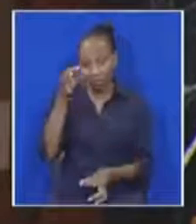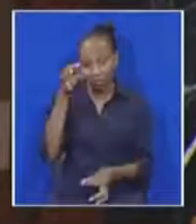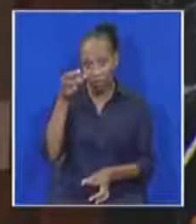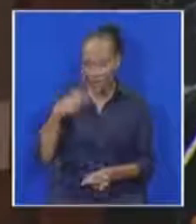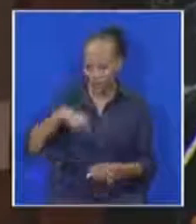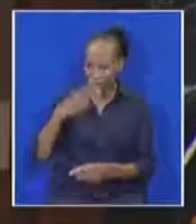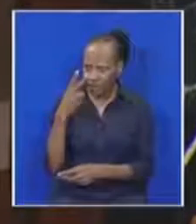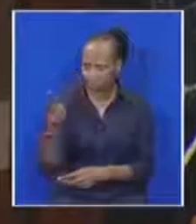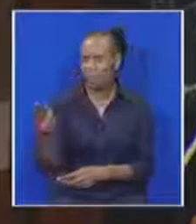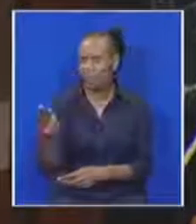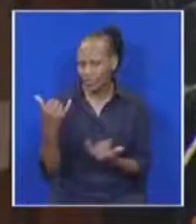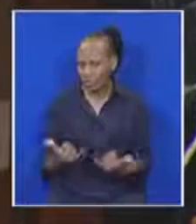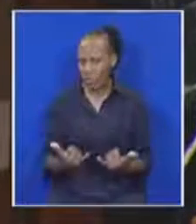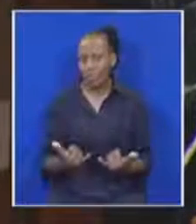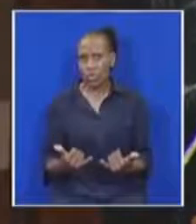So